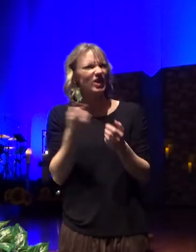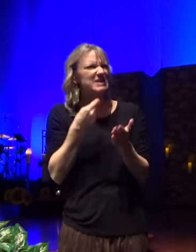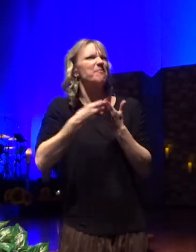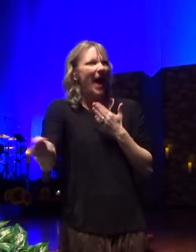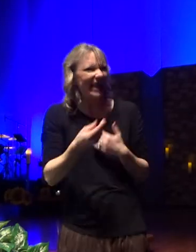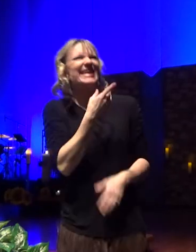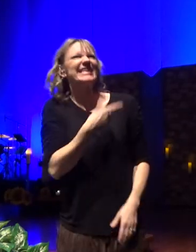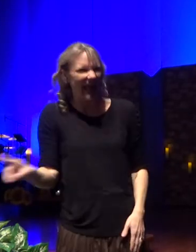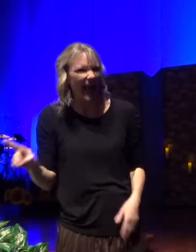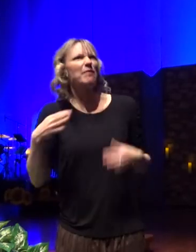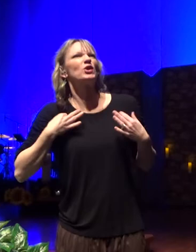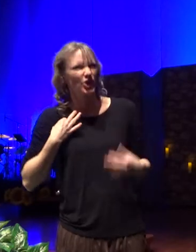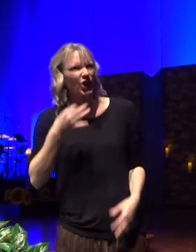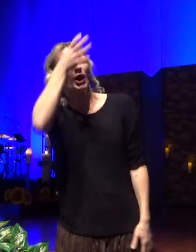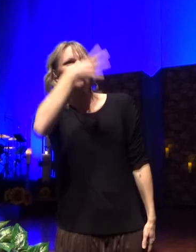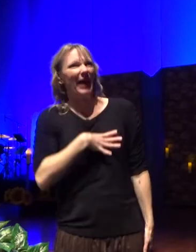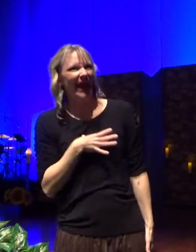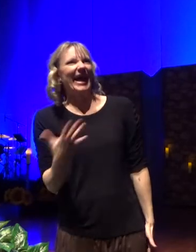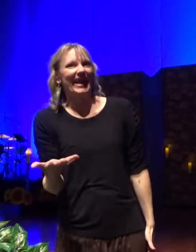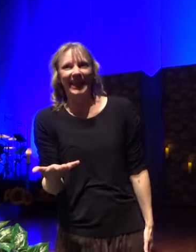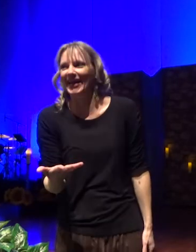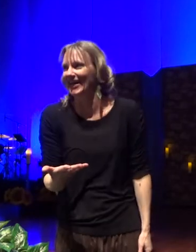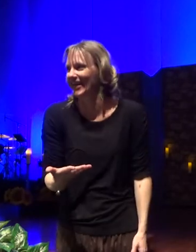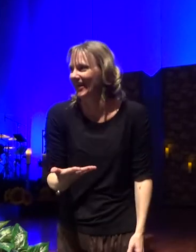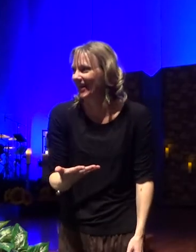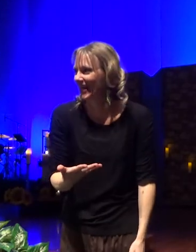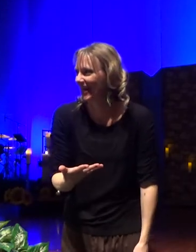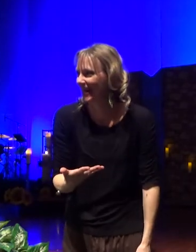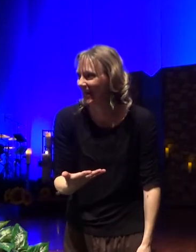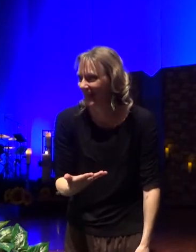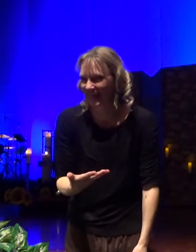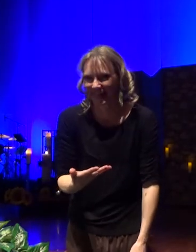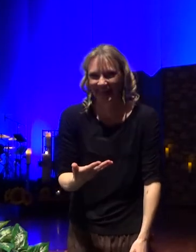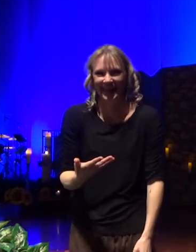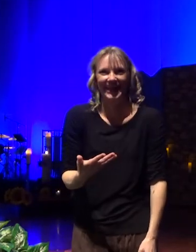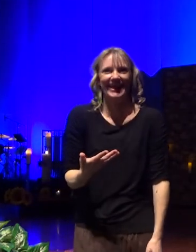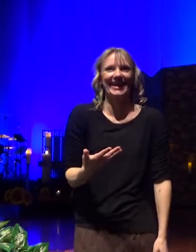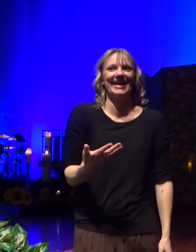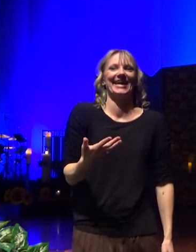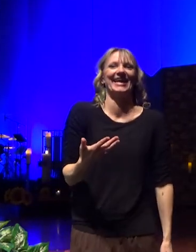just get the damn shirt, man. he goes.